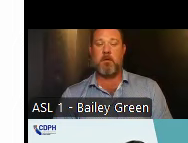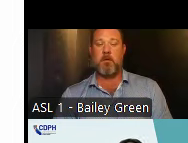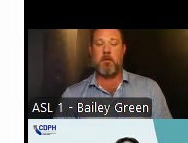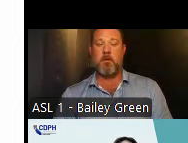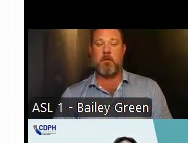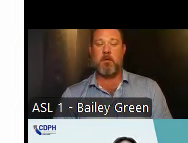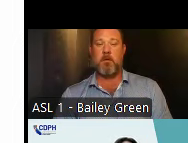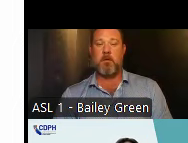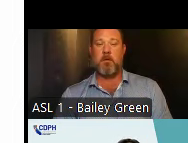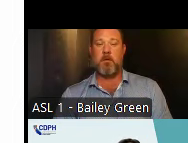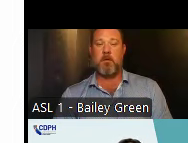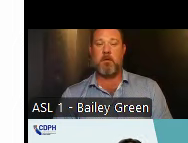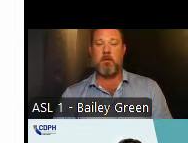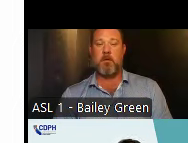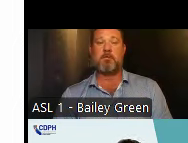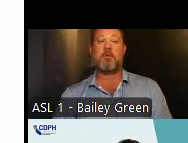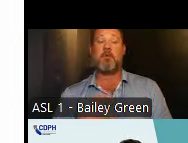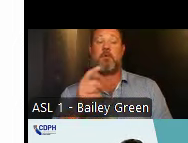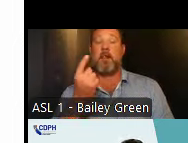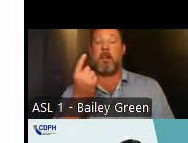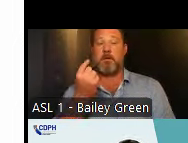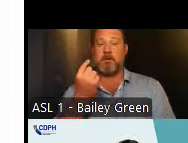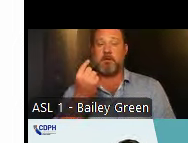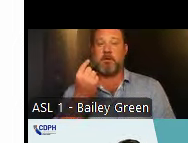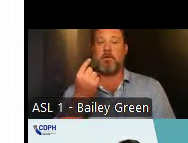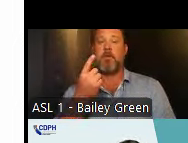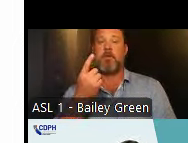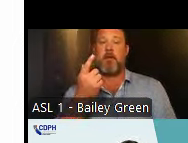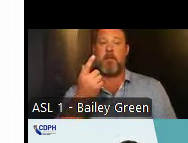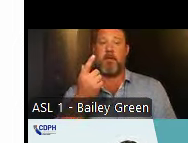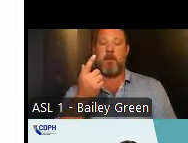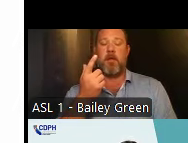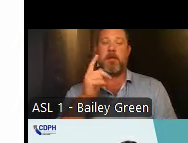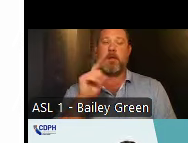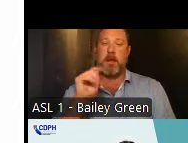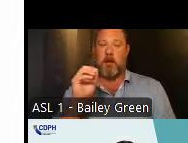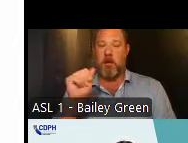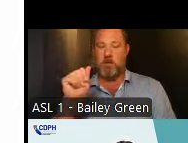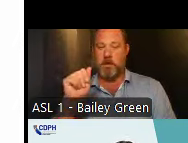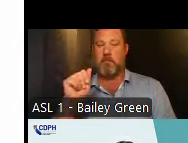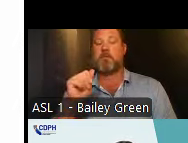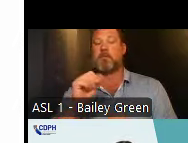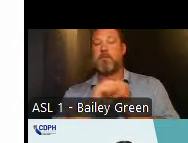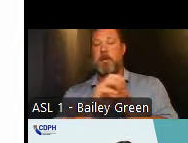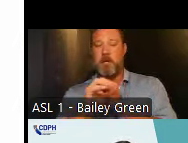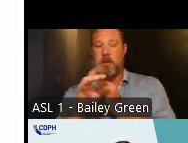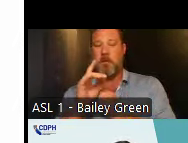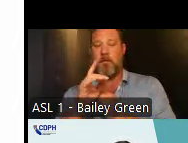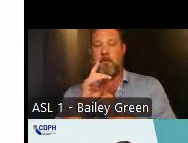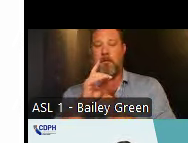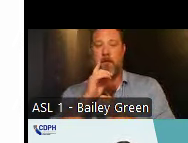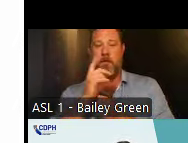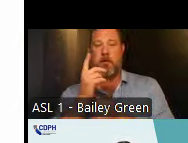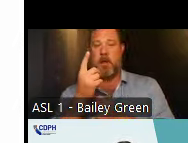So in 2024, ADP launched the Take on Alzheimer's media campaign, which ran for about a half